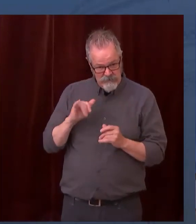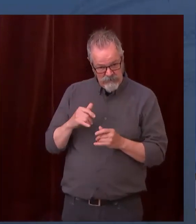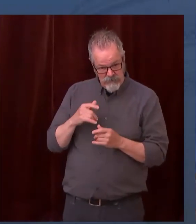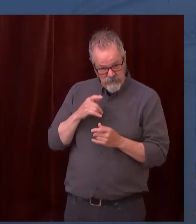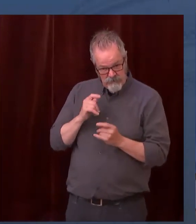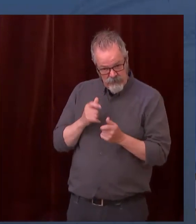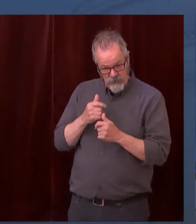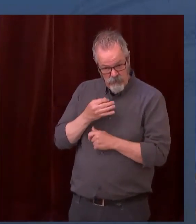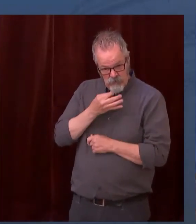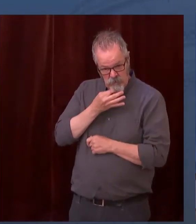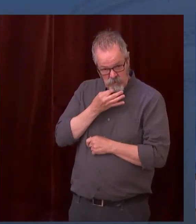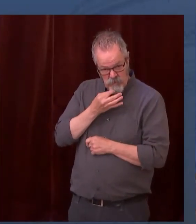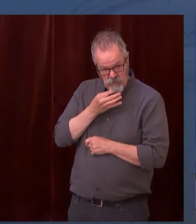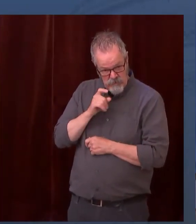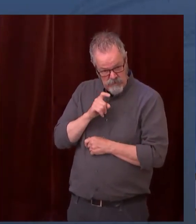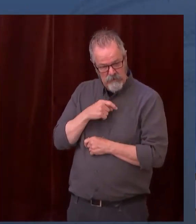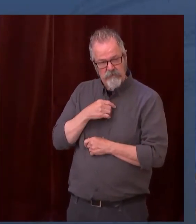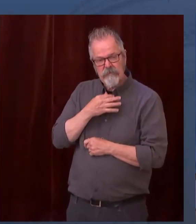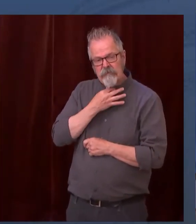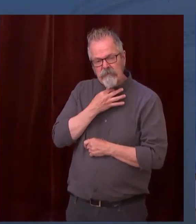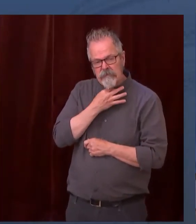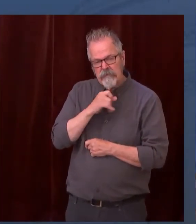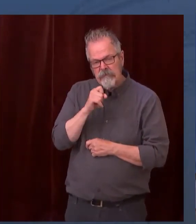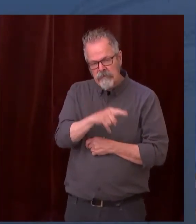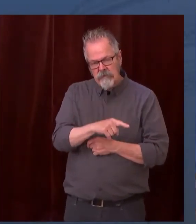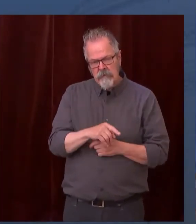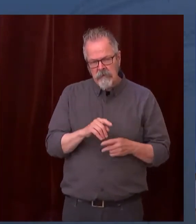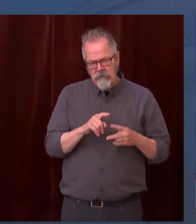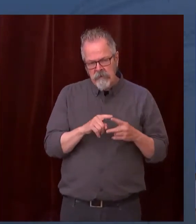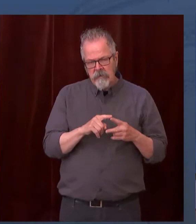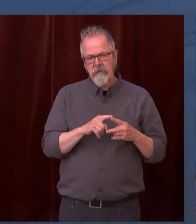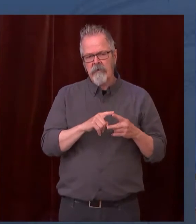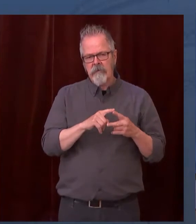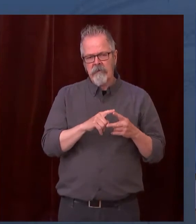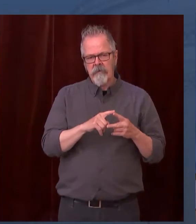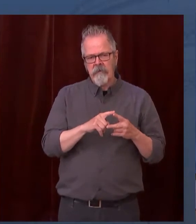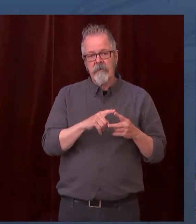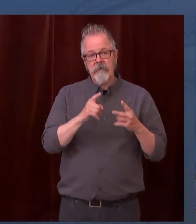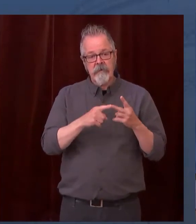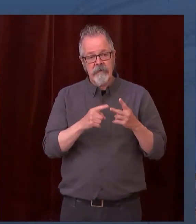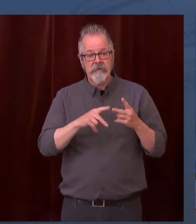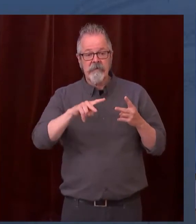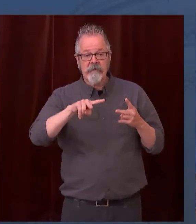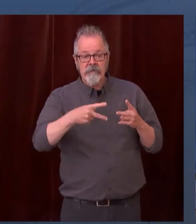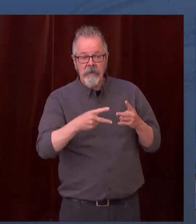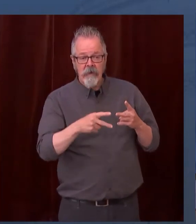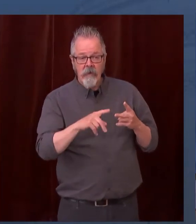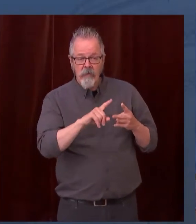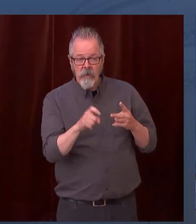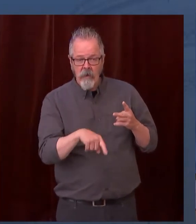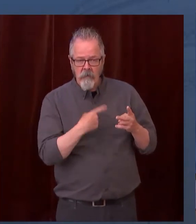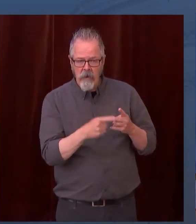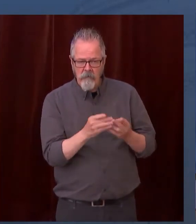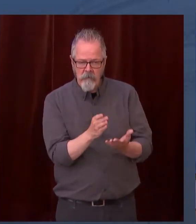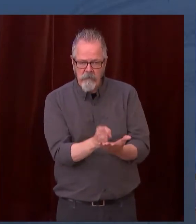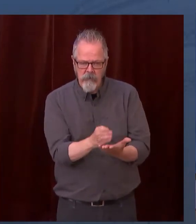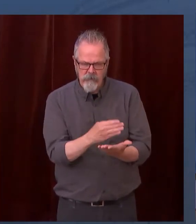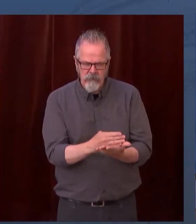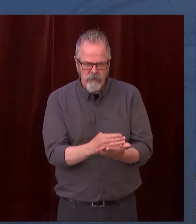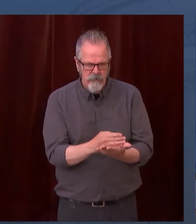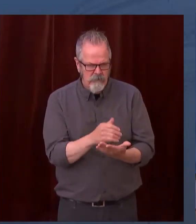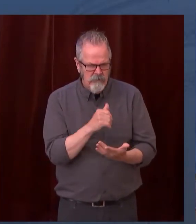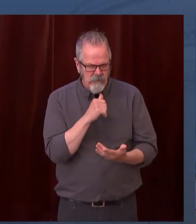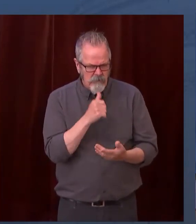Well, you know, I've said this before. I use drive in the rear view mirror. So spending a lot of our limited time thinking about